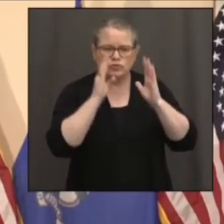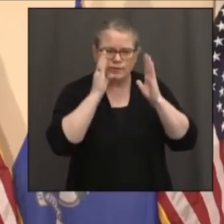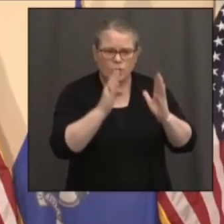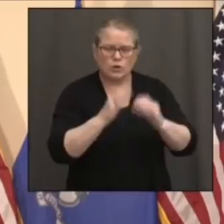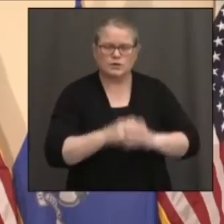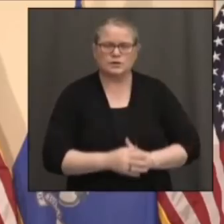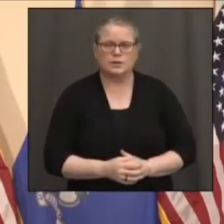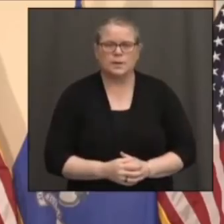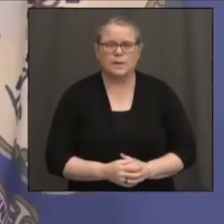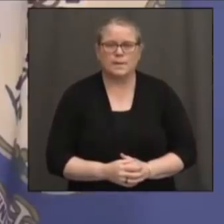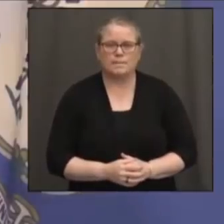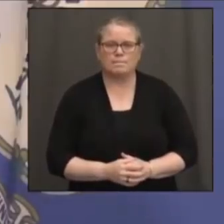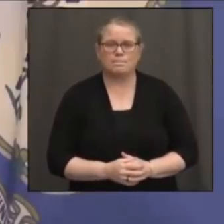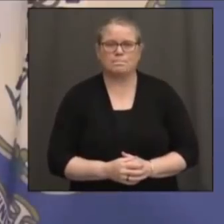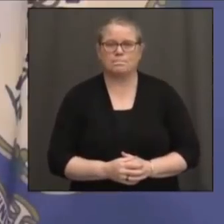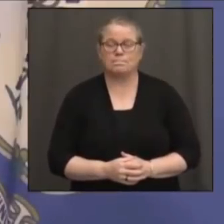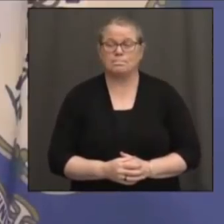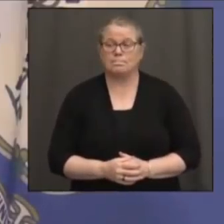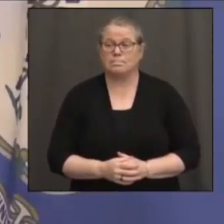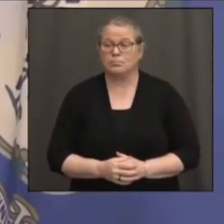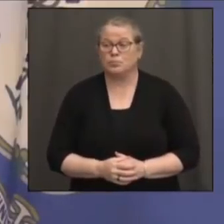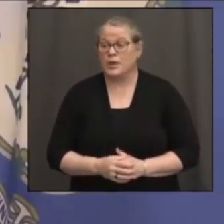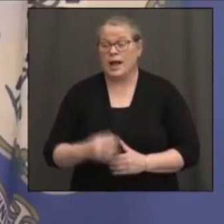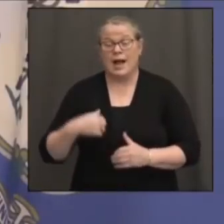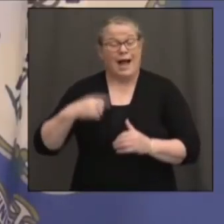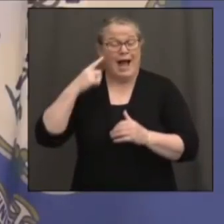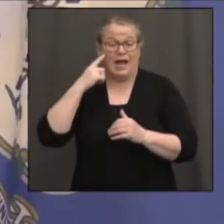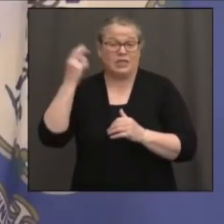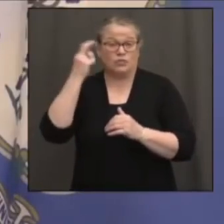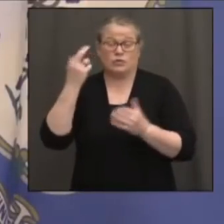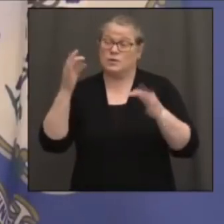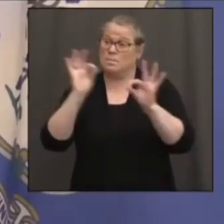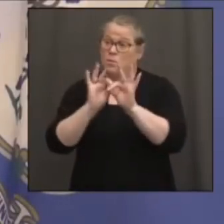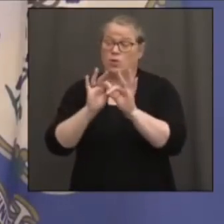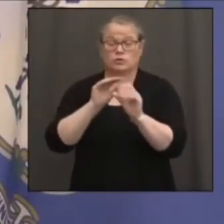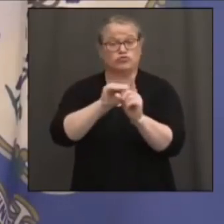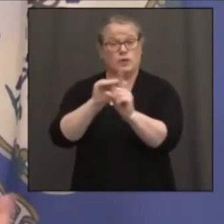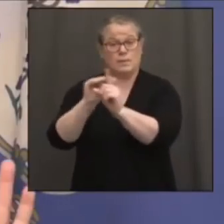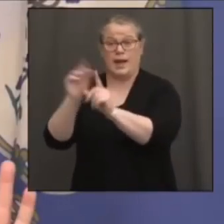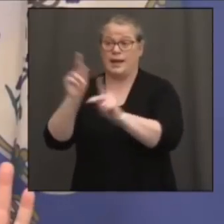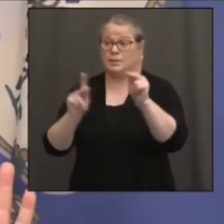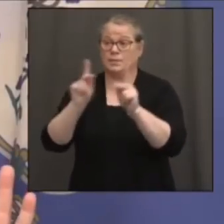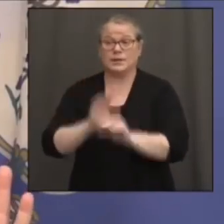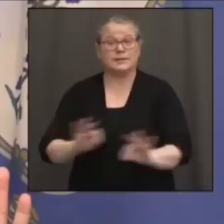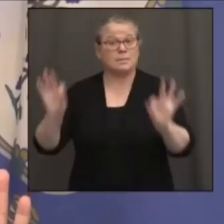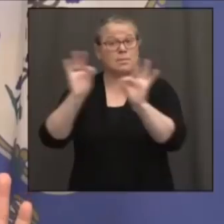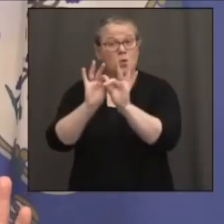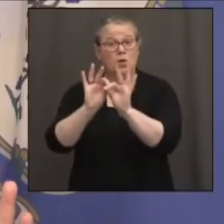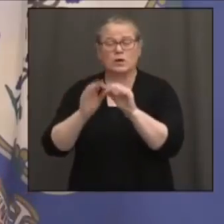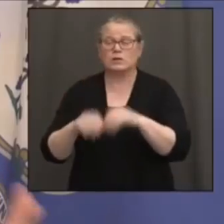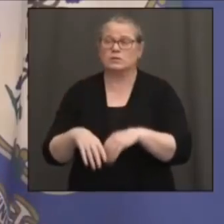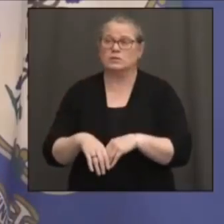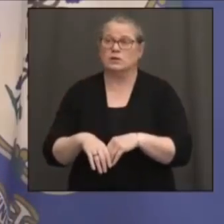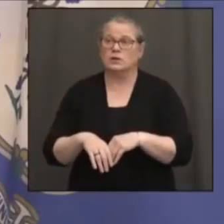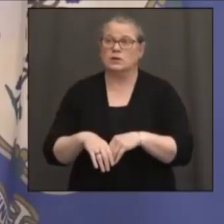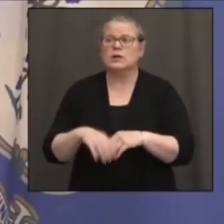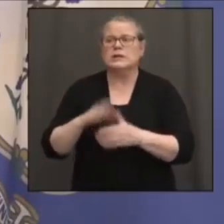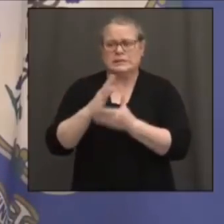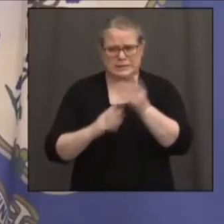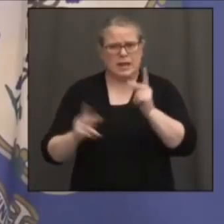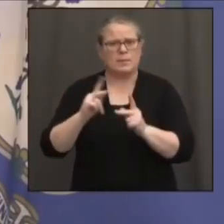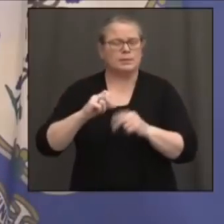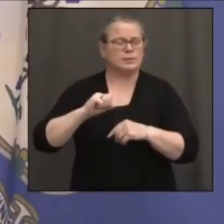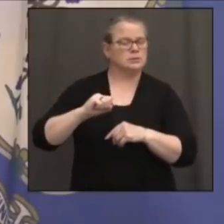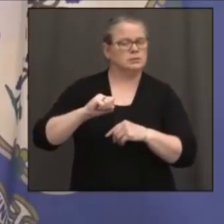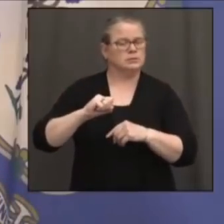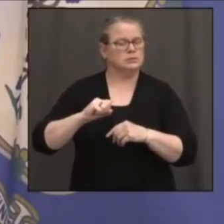I think it's a matter of reminding people how important it is, Paz. I mean, I know there's some hesitancy, but I'm not sure it's a conscious decision. I don't